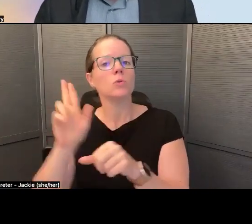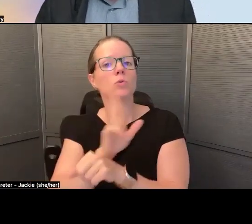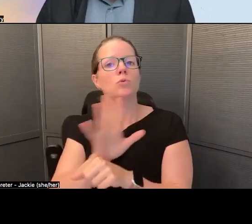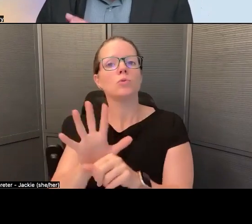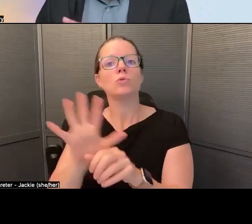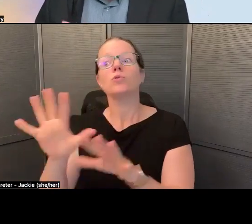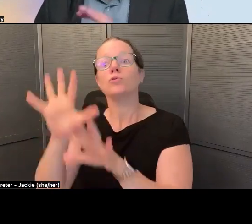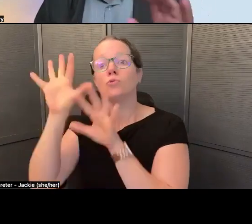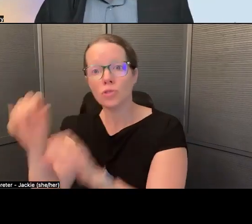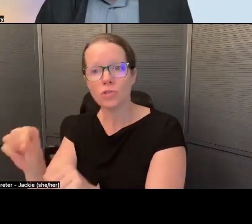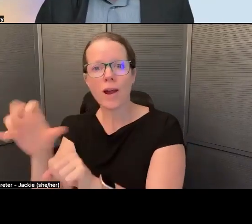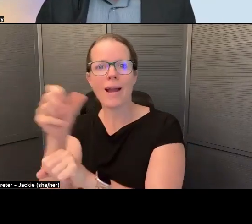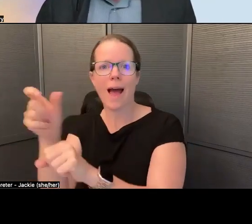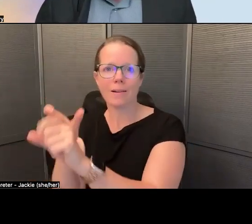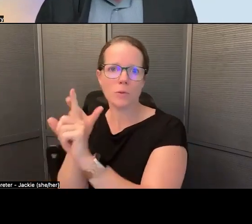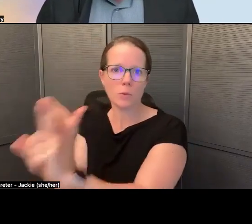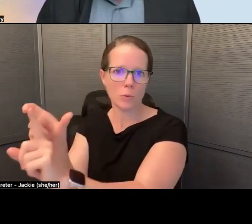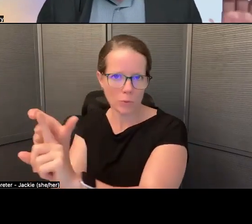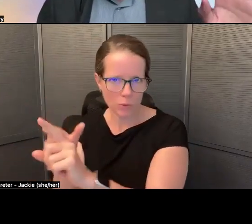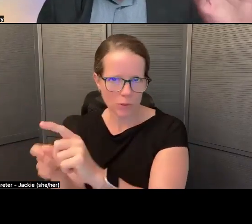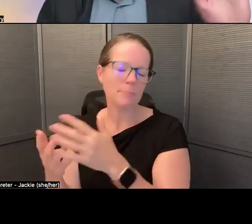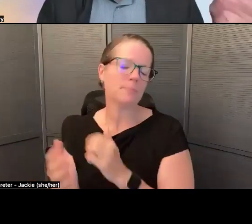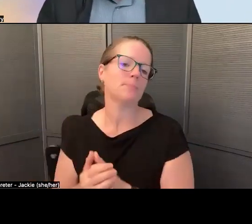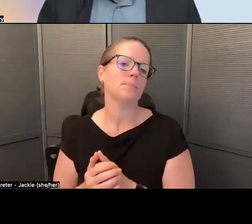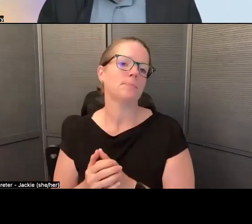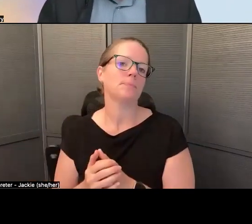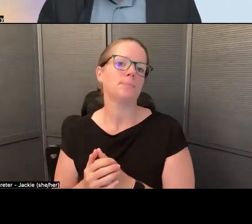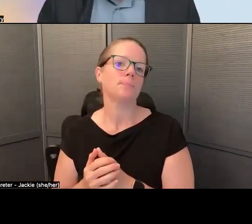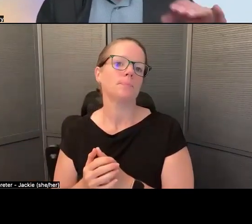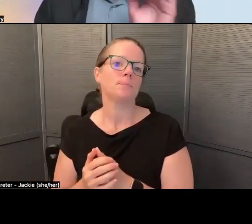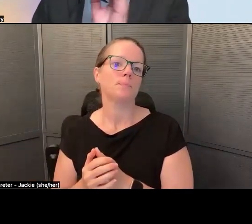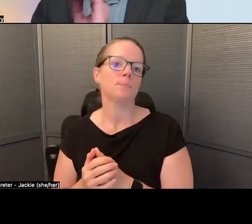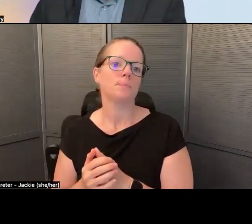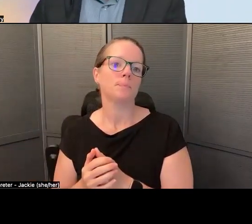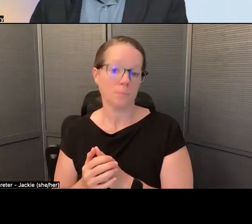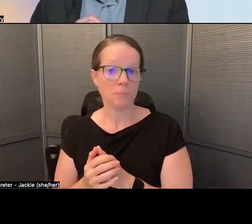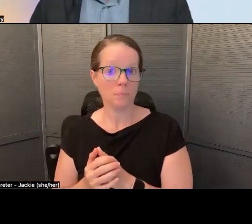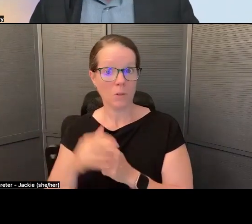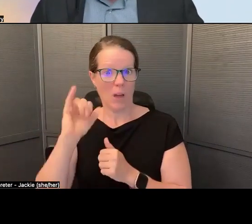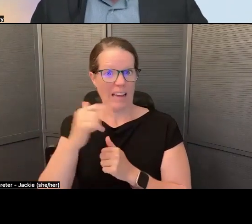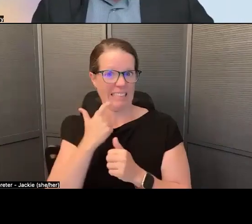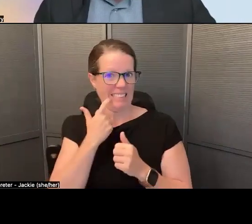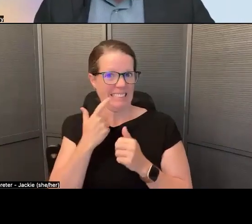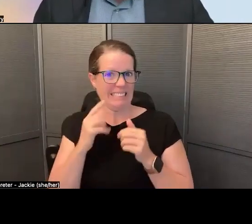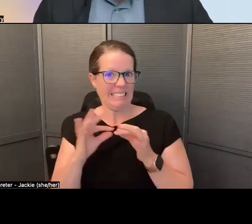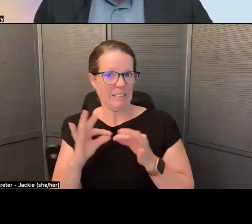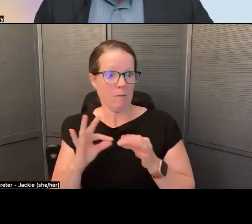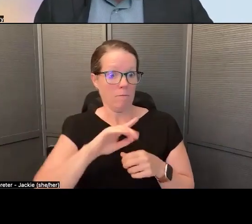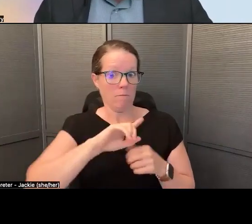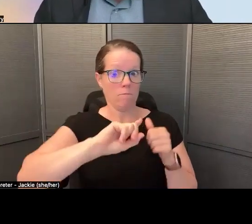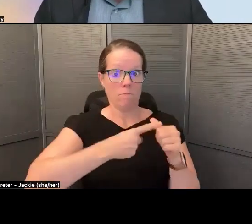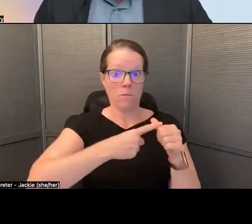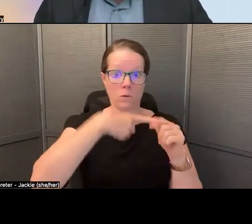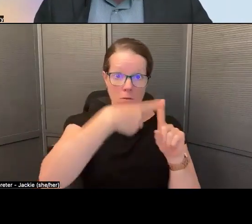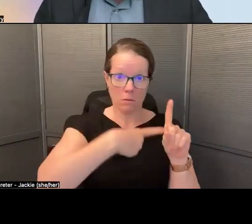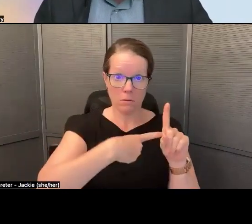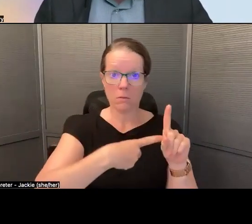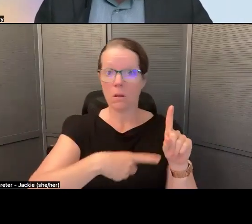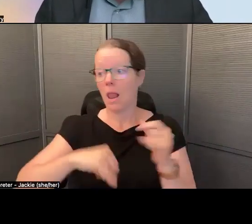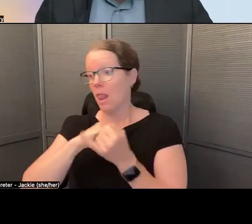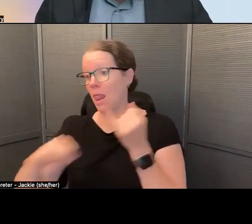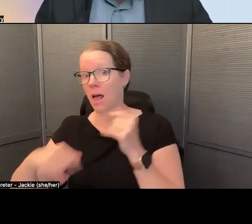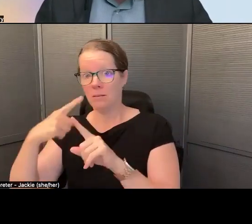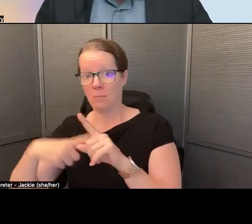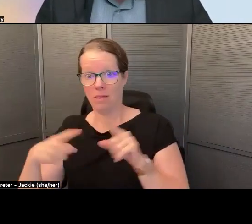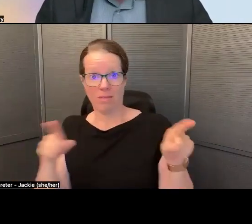units. So as I mentioned, when we compared the first month to the last month in each of these pilot units and